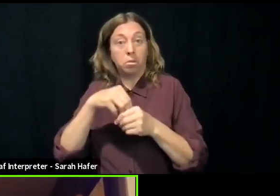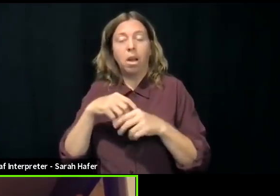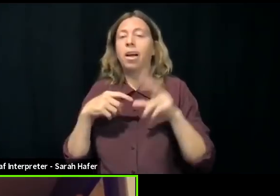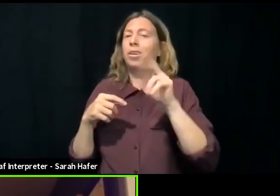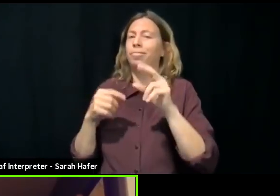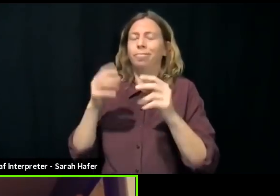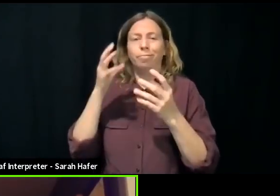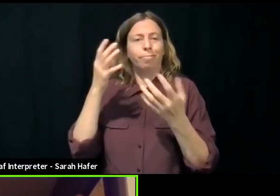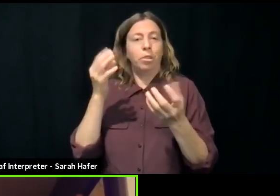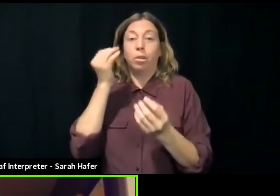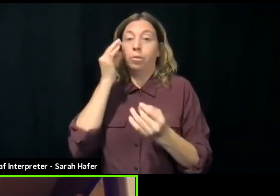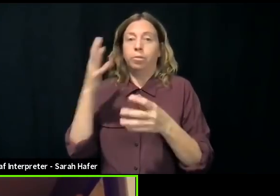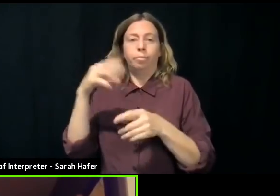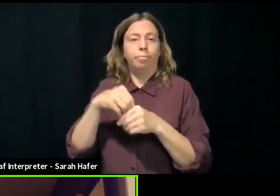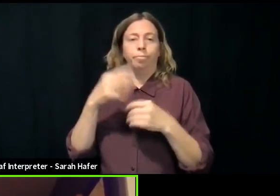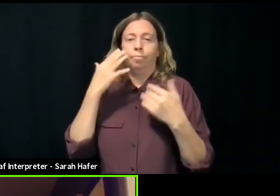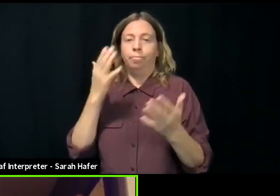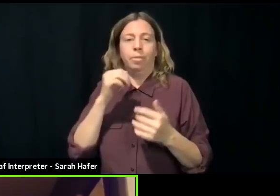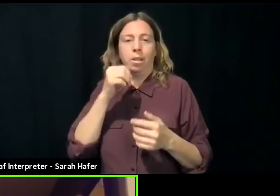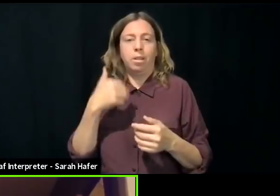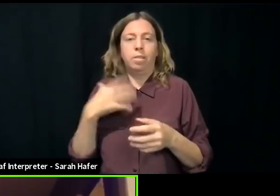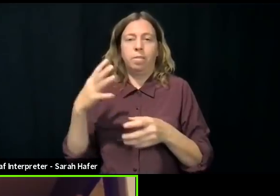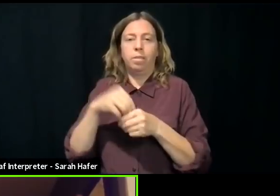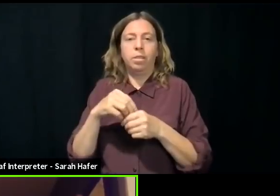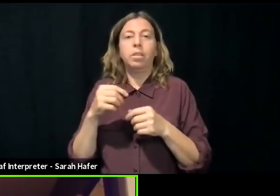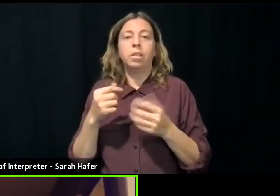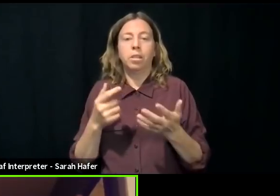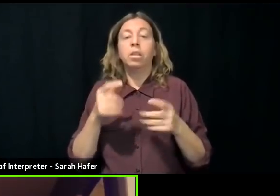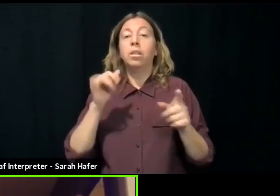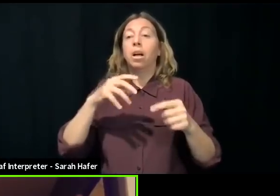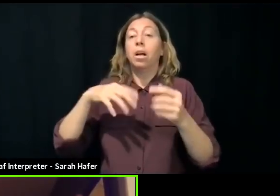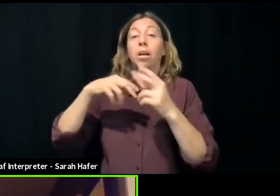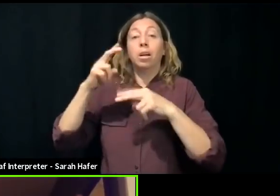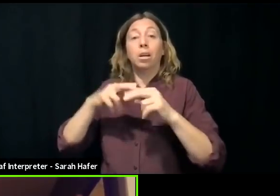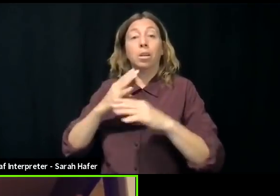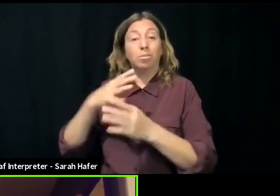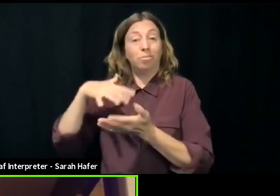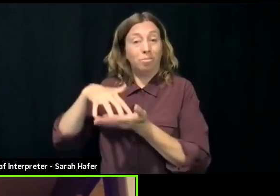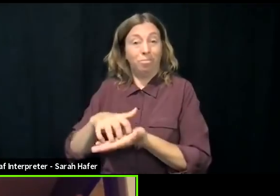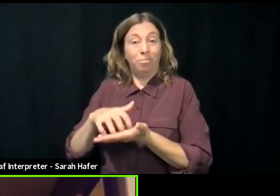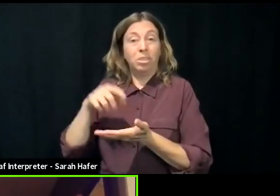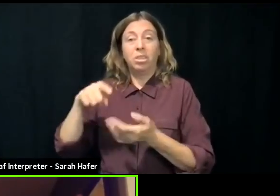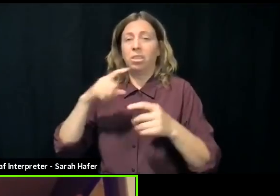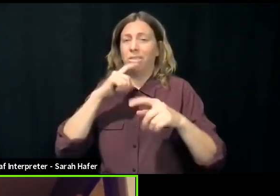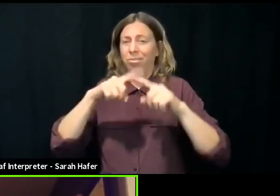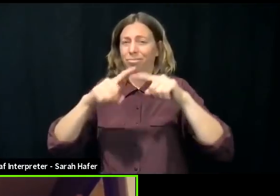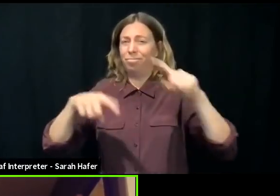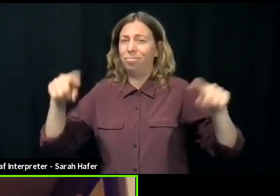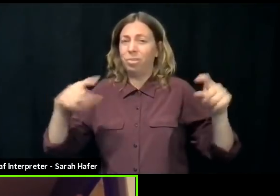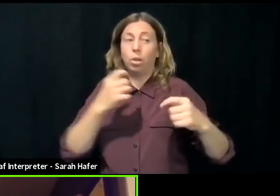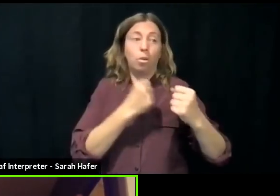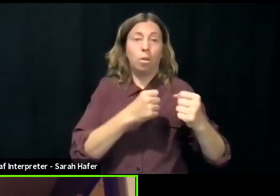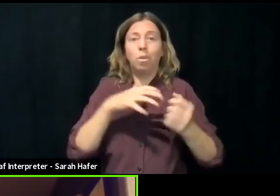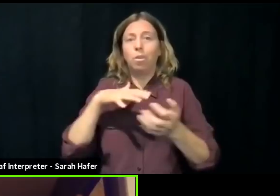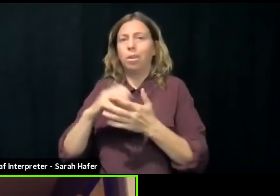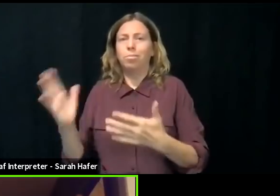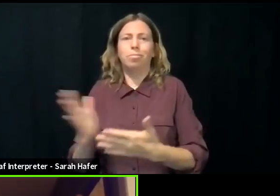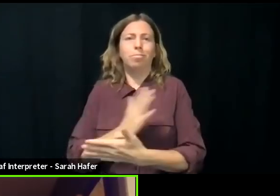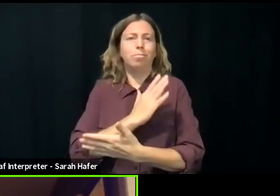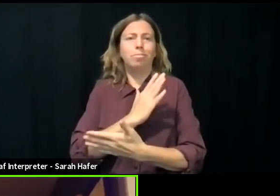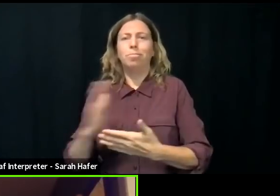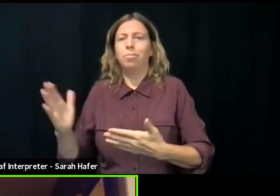of the functioning of their immune system, and that some may not respond as well to vaccines, and so may still